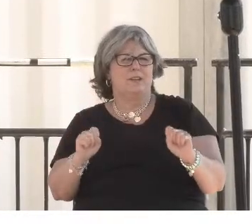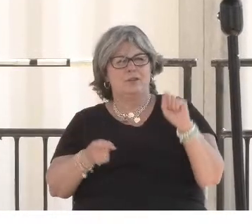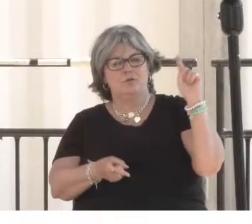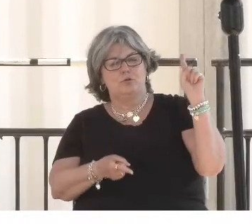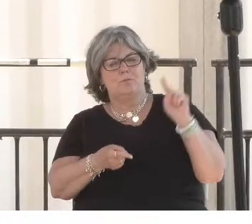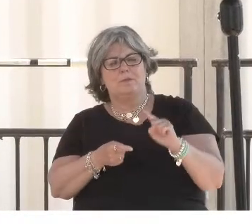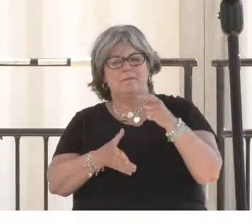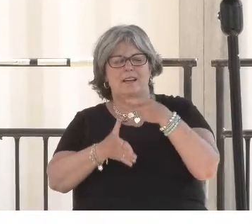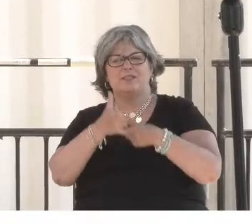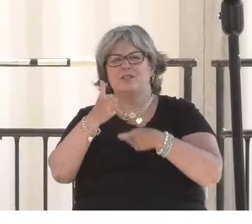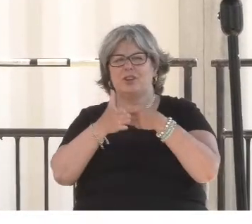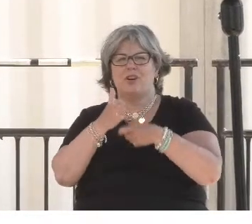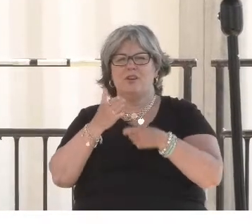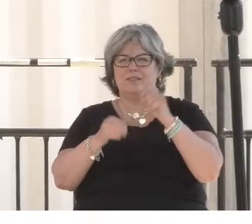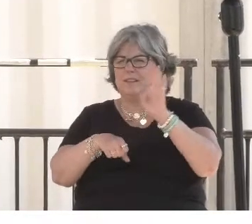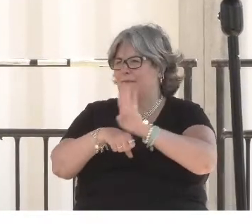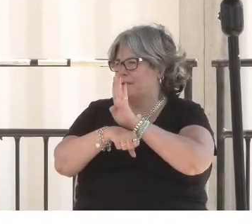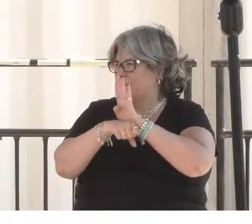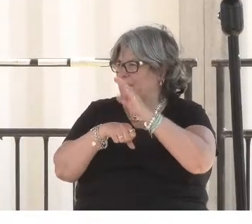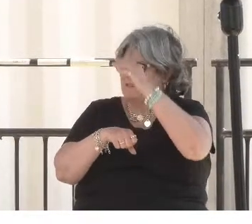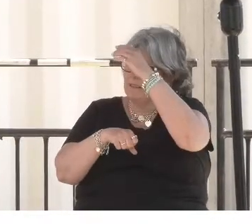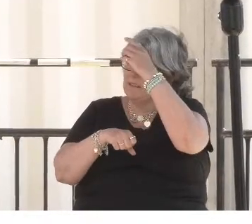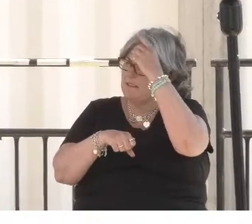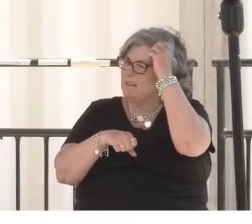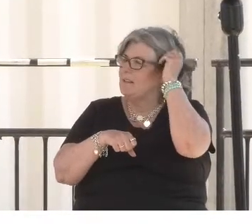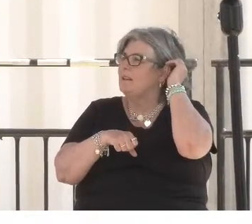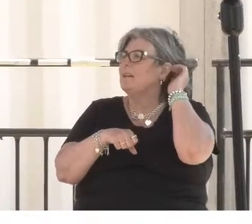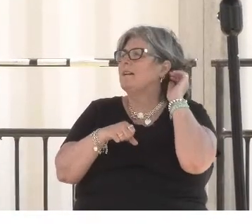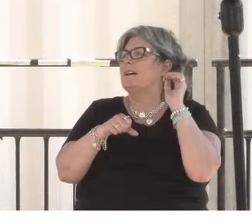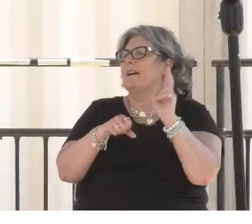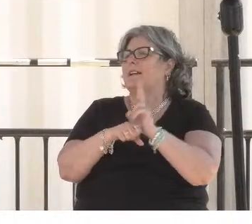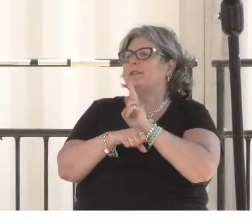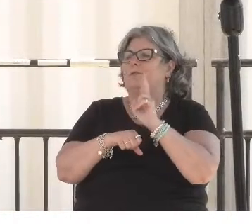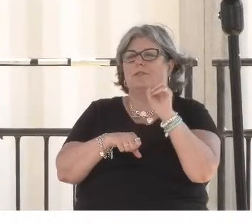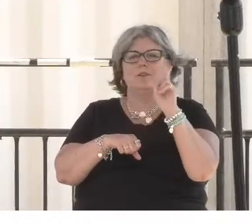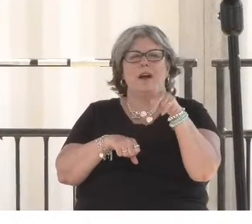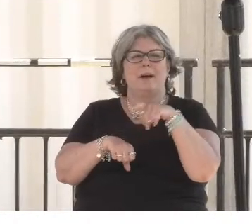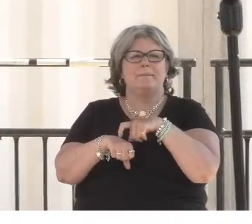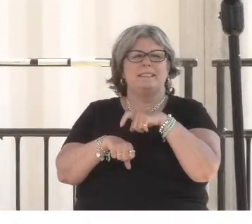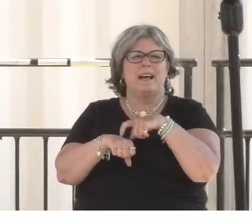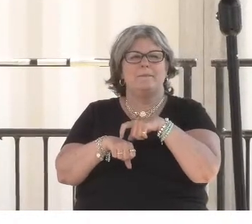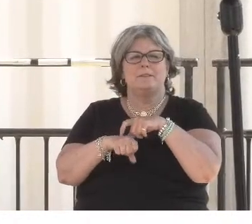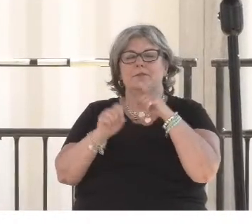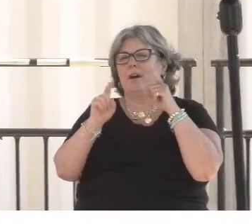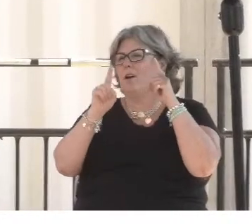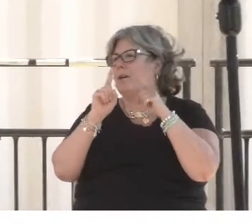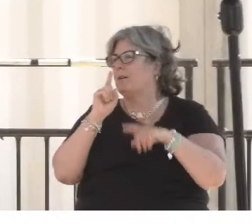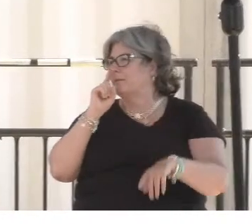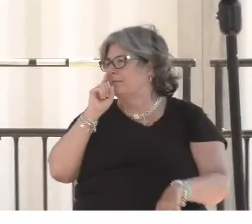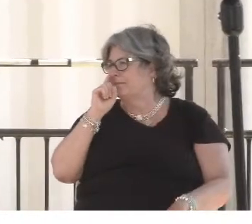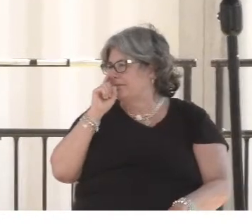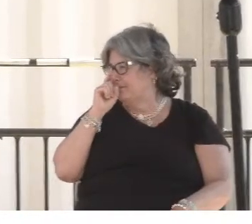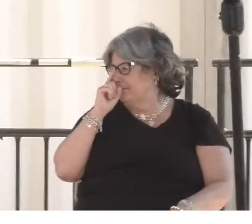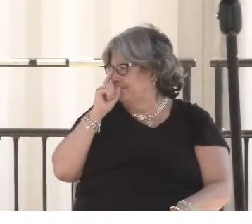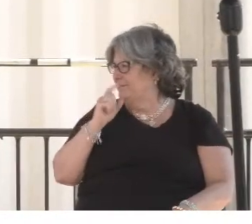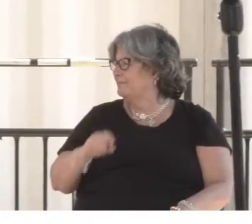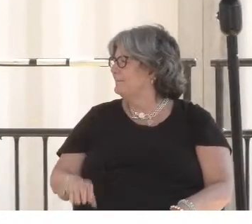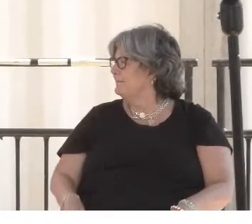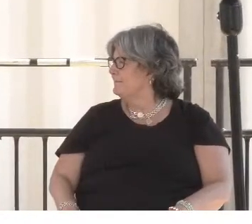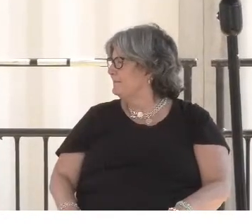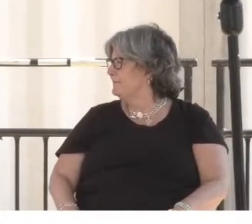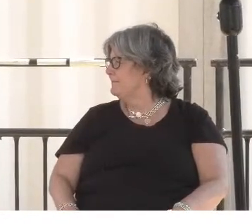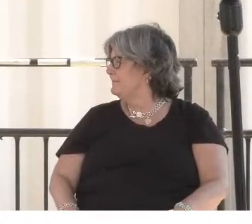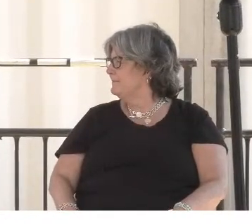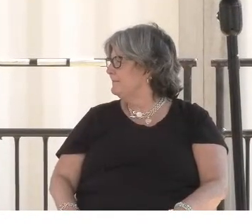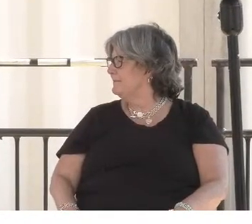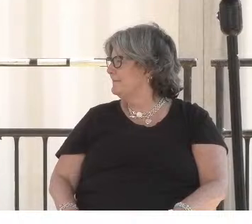minimize the cost to their business and maximize their uptime. So our goal is to work with them on that.